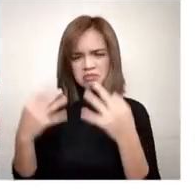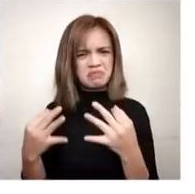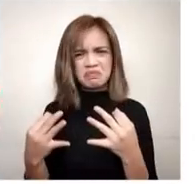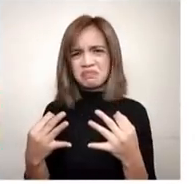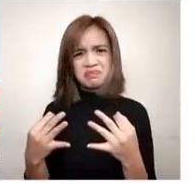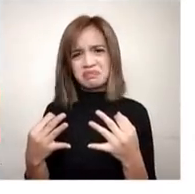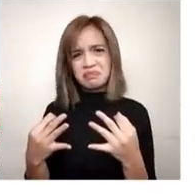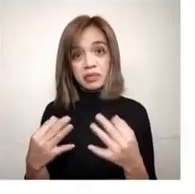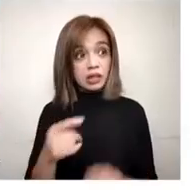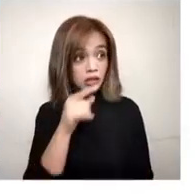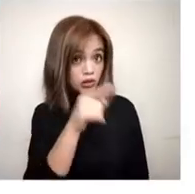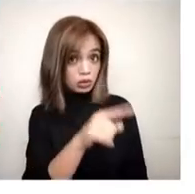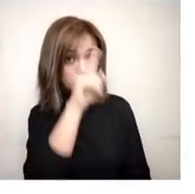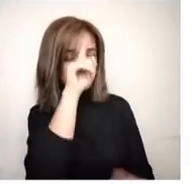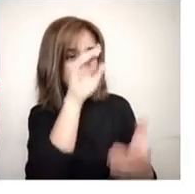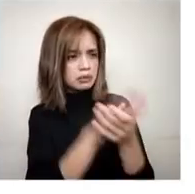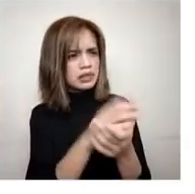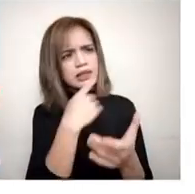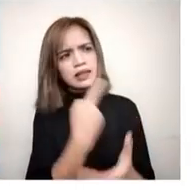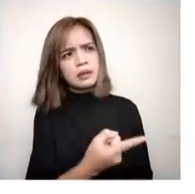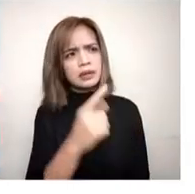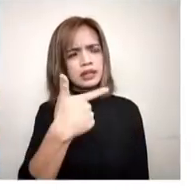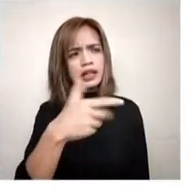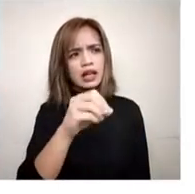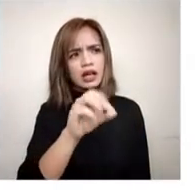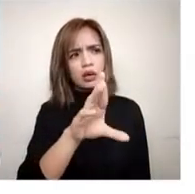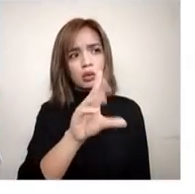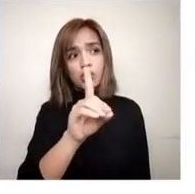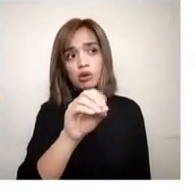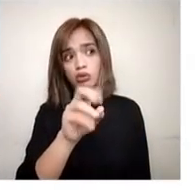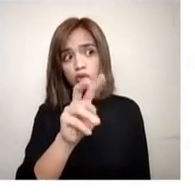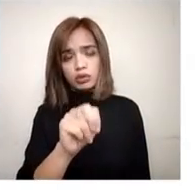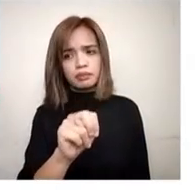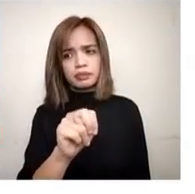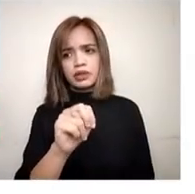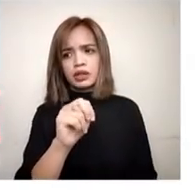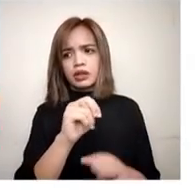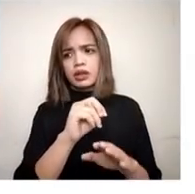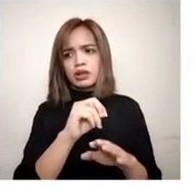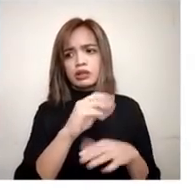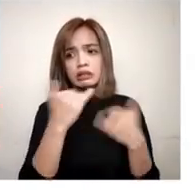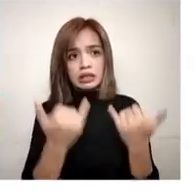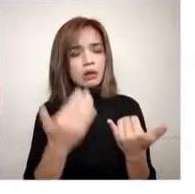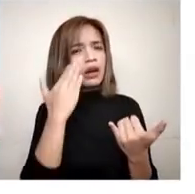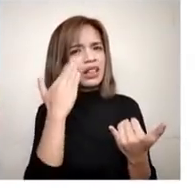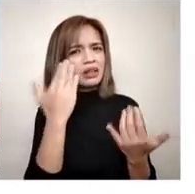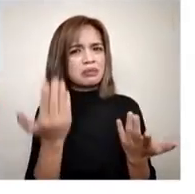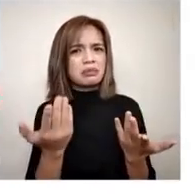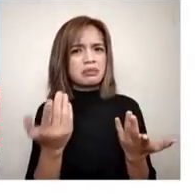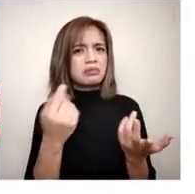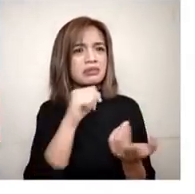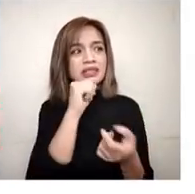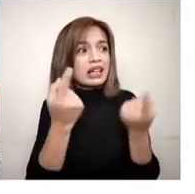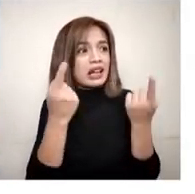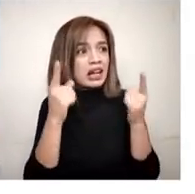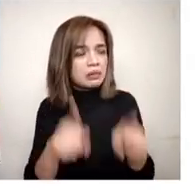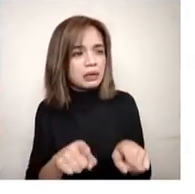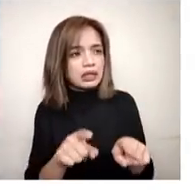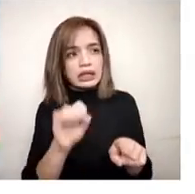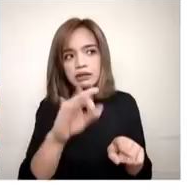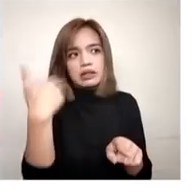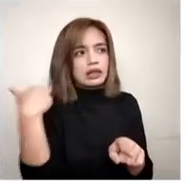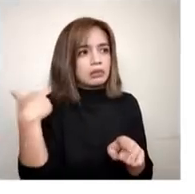And do you believe, as what Senator Richard Gordon said, that all of these things that we know now could not have happened without the approval of